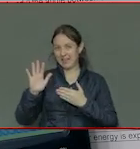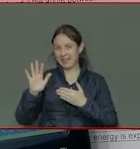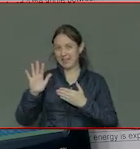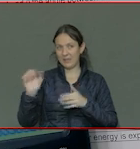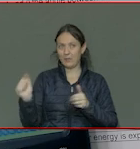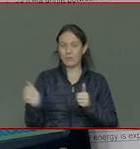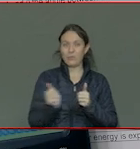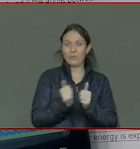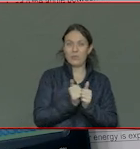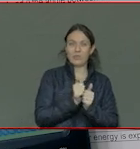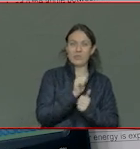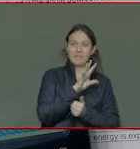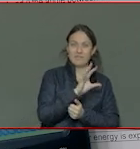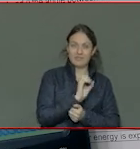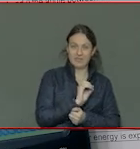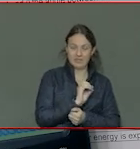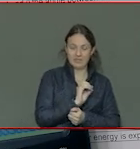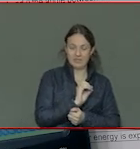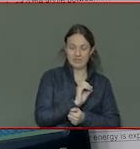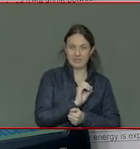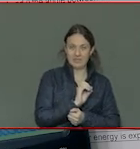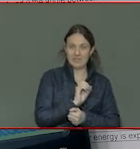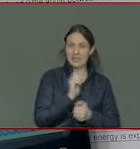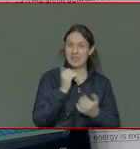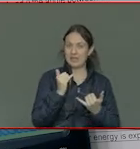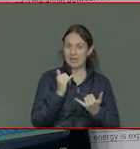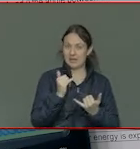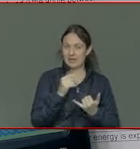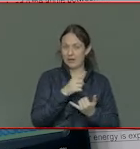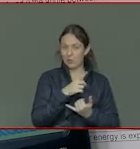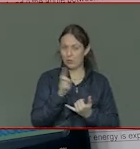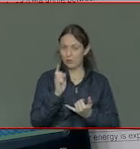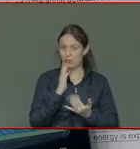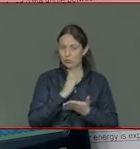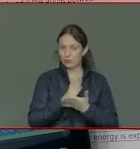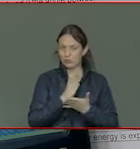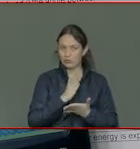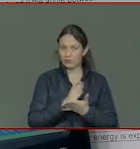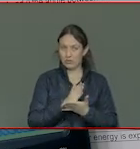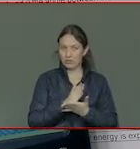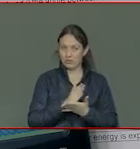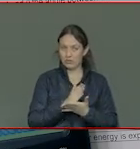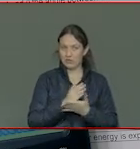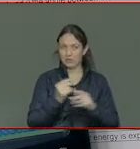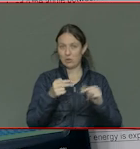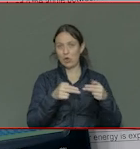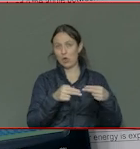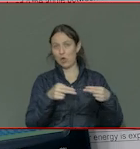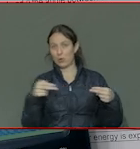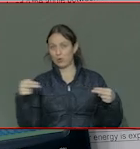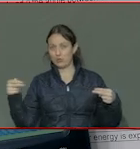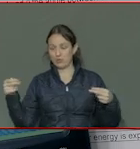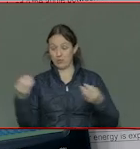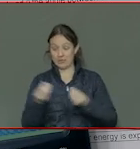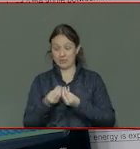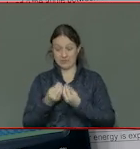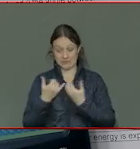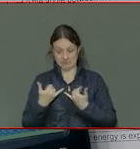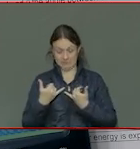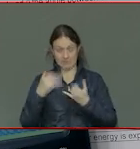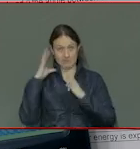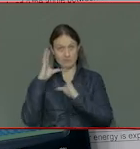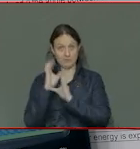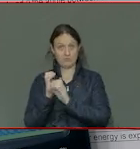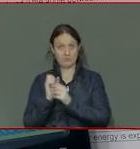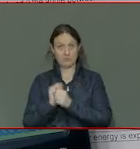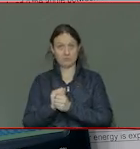50. So just make sure, now I'm talking about this part, the horizontal part there. Because this